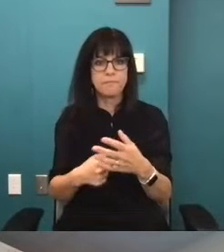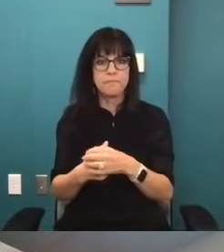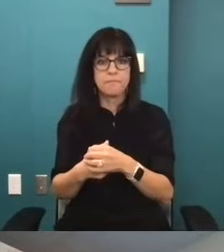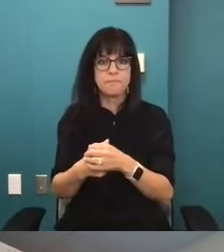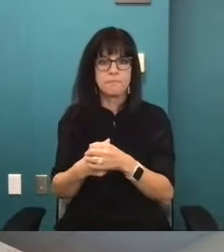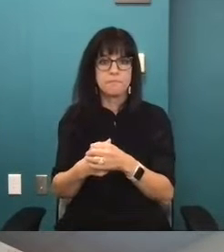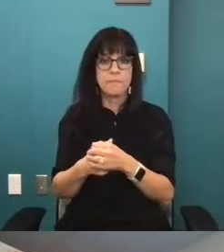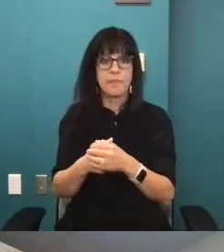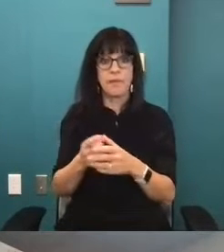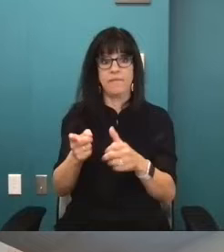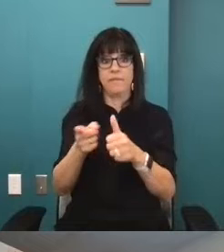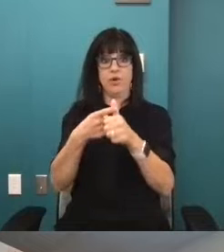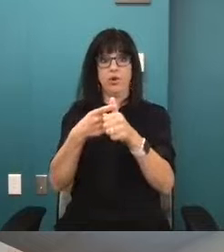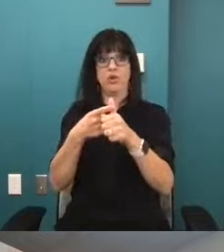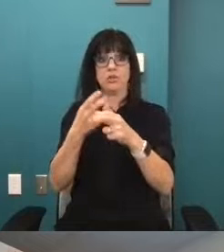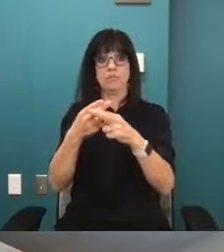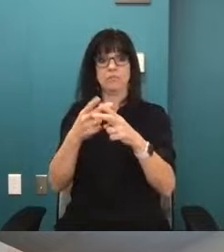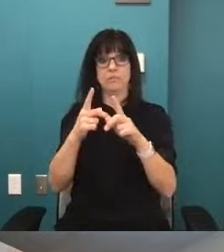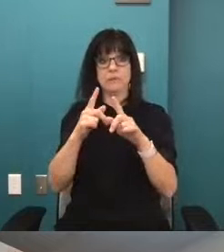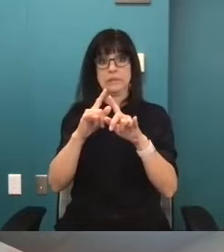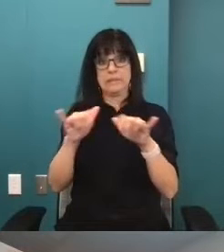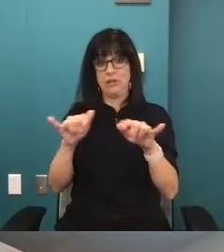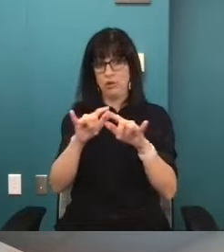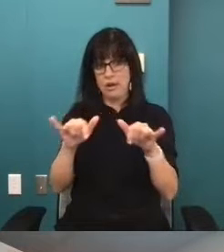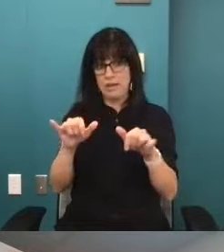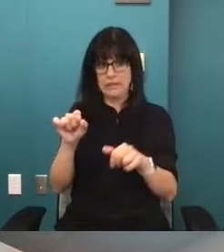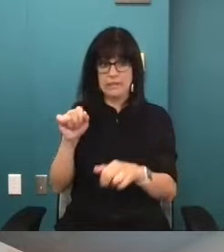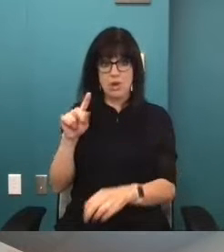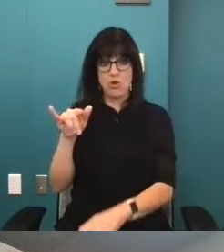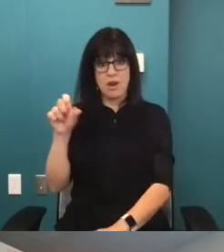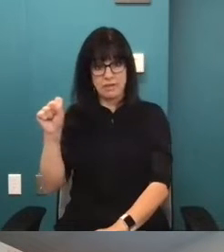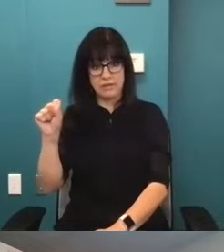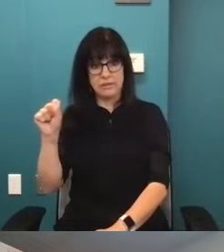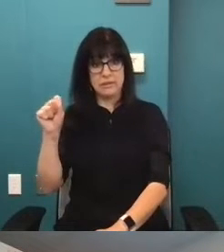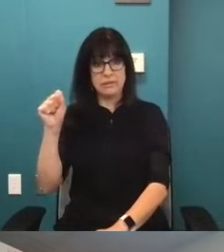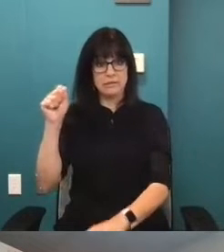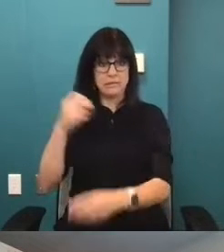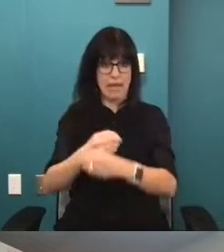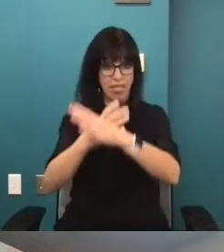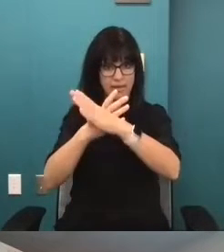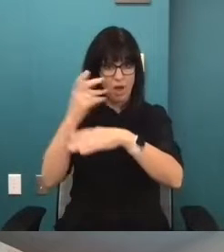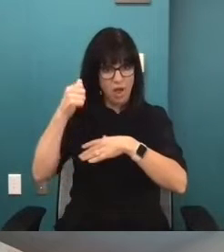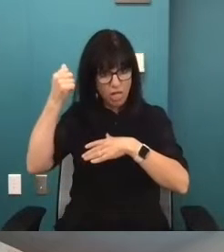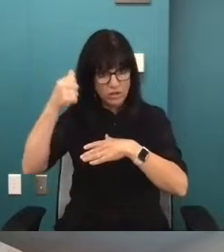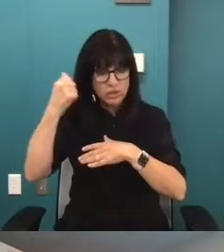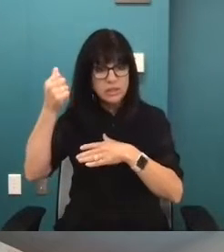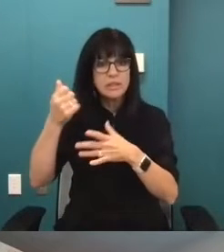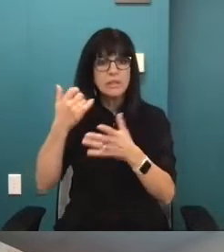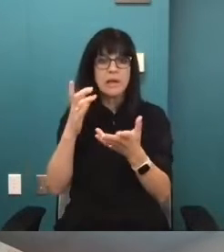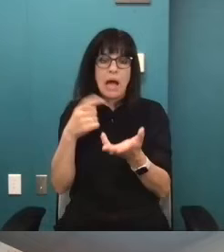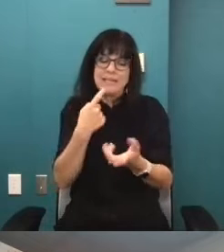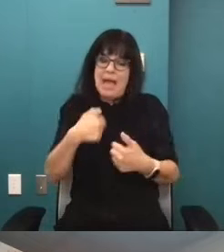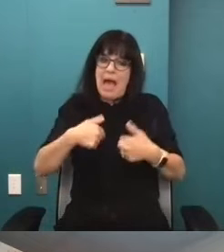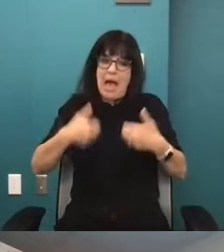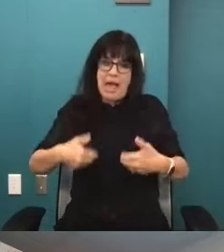The first one is synchronous teleaudiology, and that's when we're just going to say when